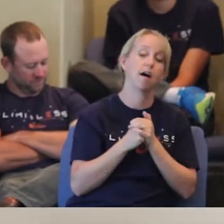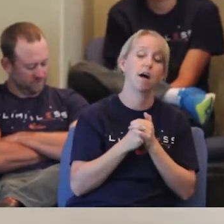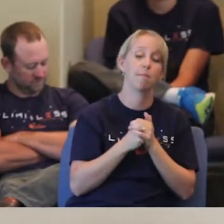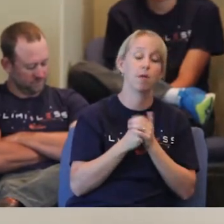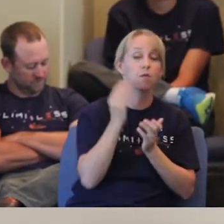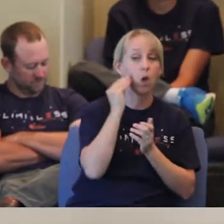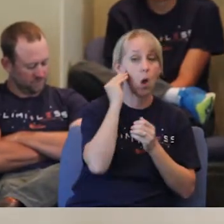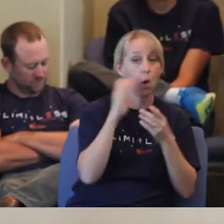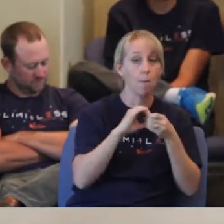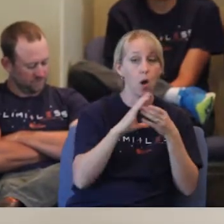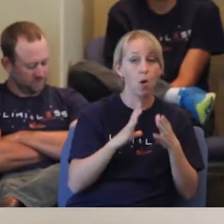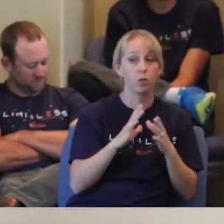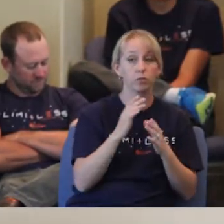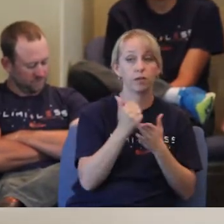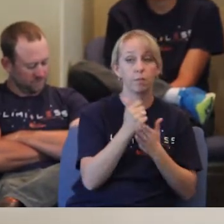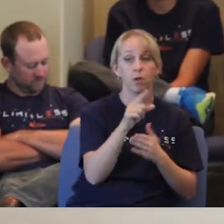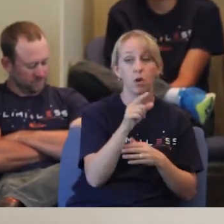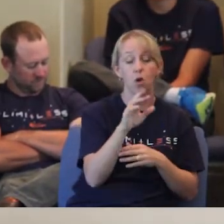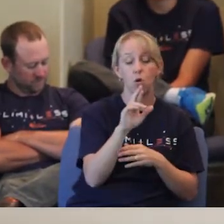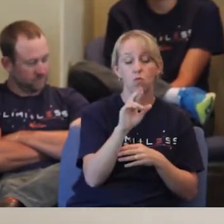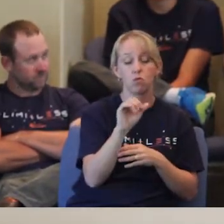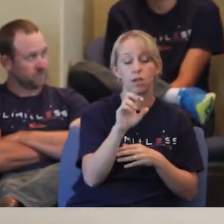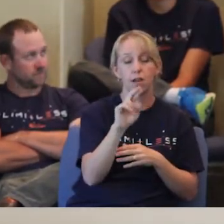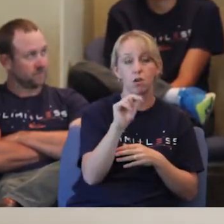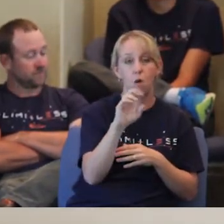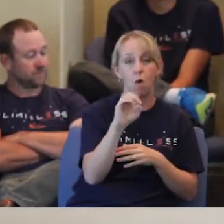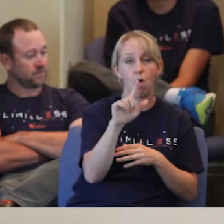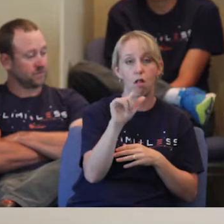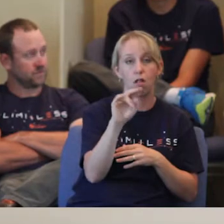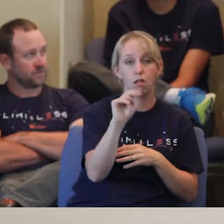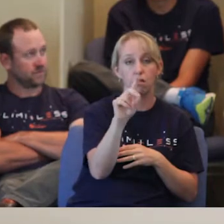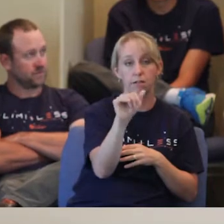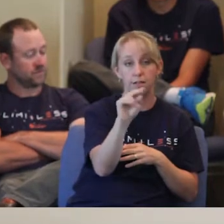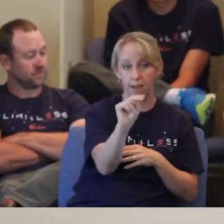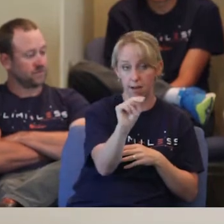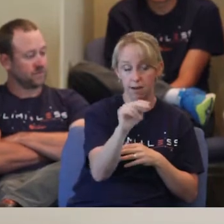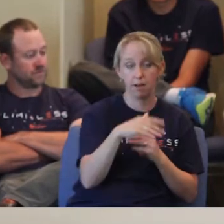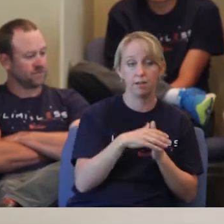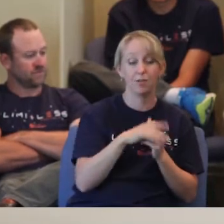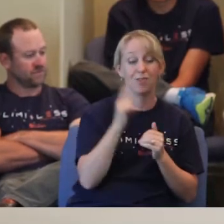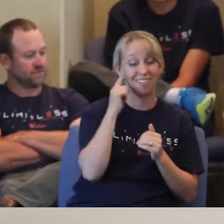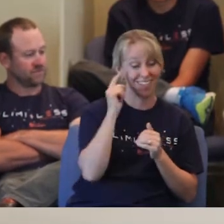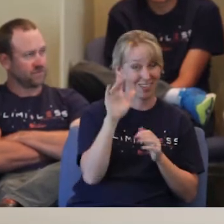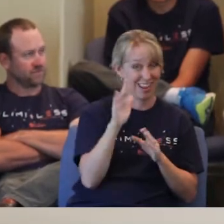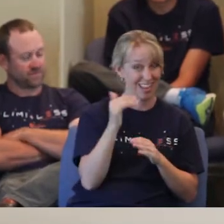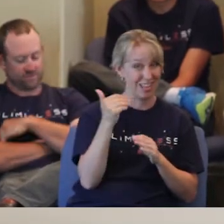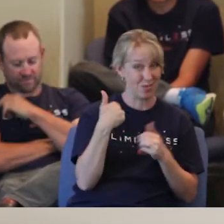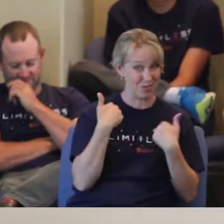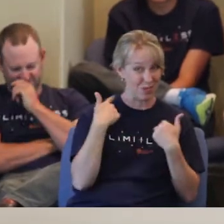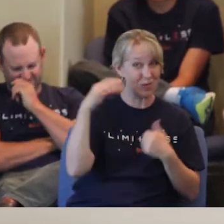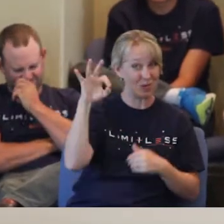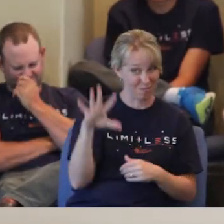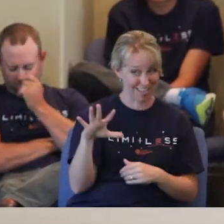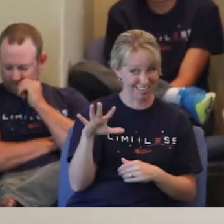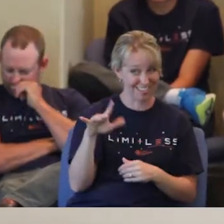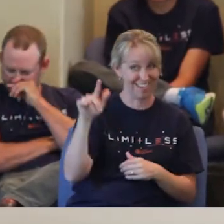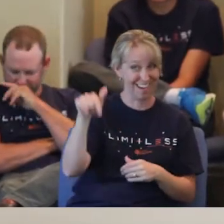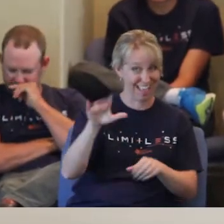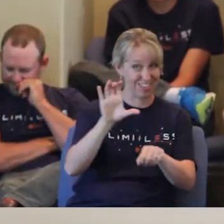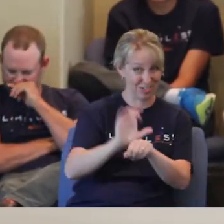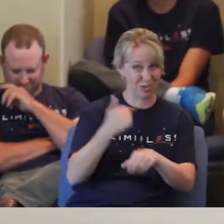the homeowner we helped, his name is Rinaldon, and what I find great is he was the youth pastor to the church we were staying